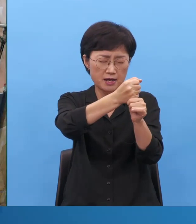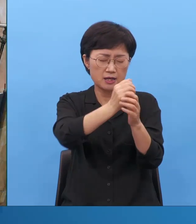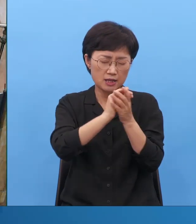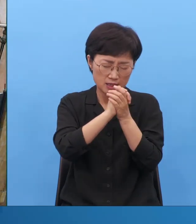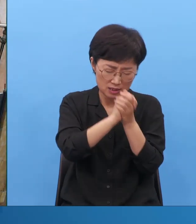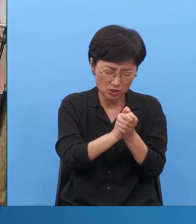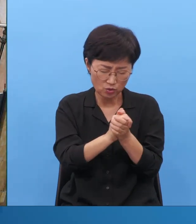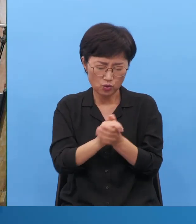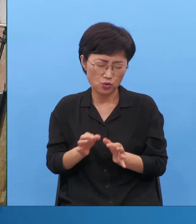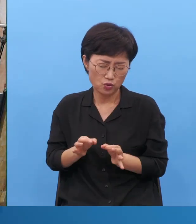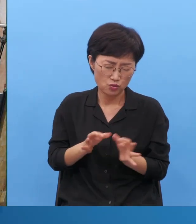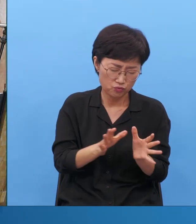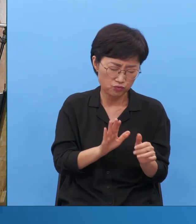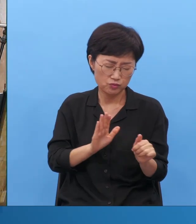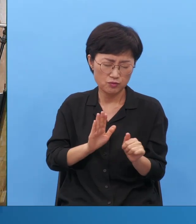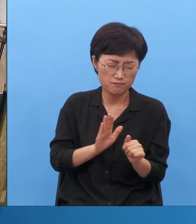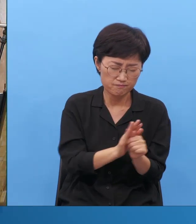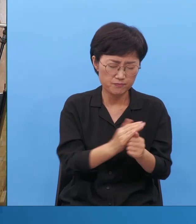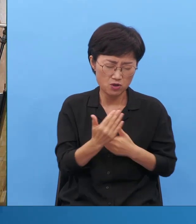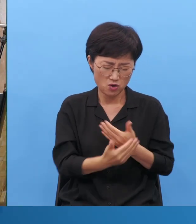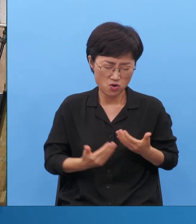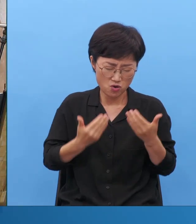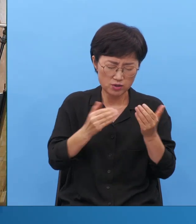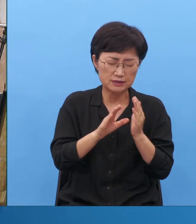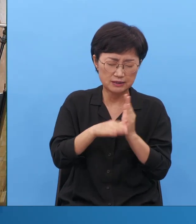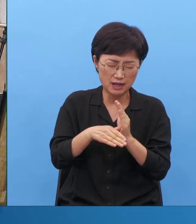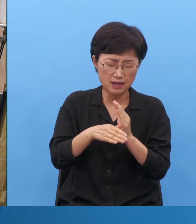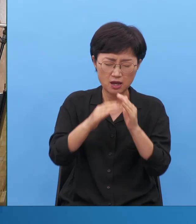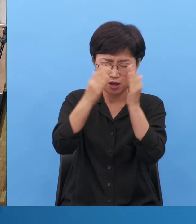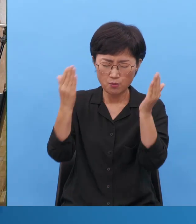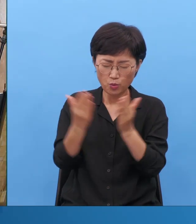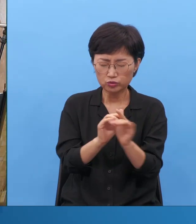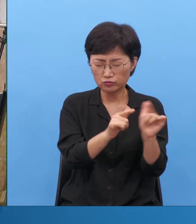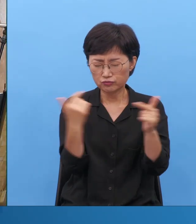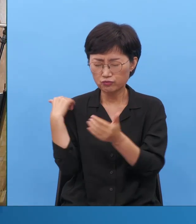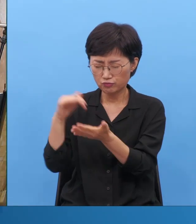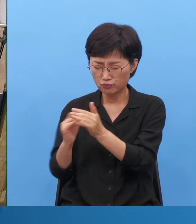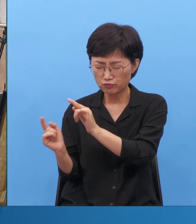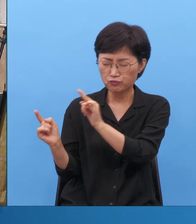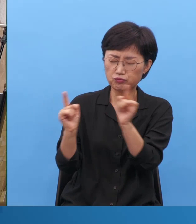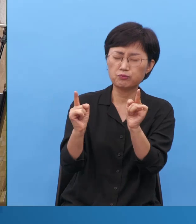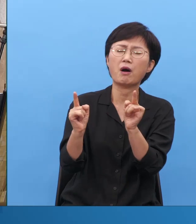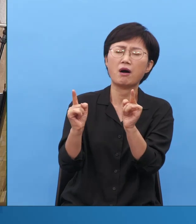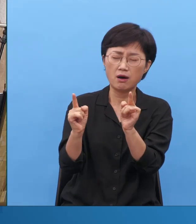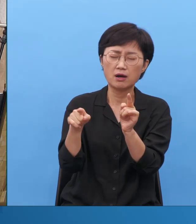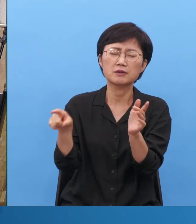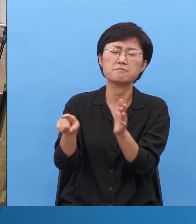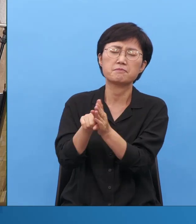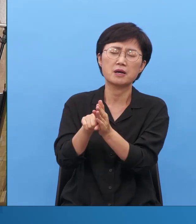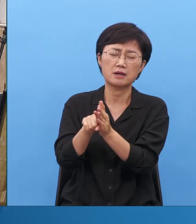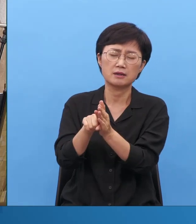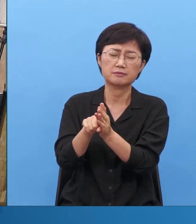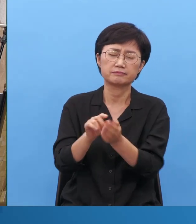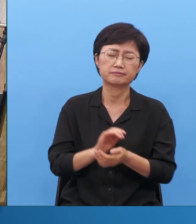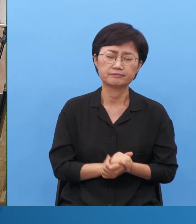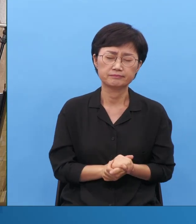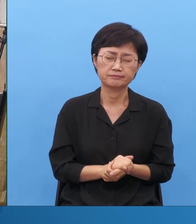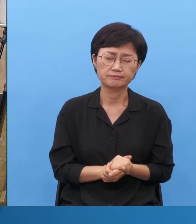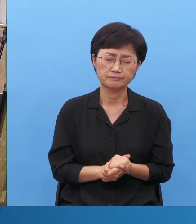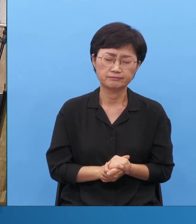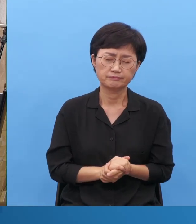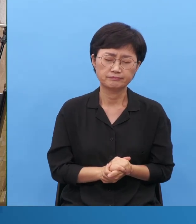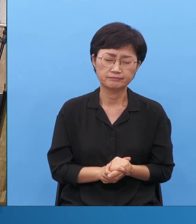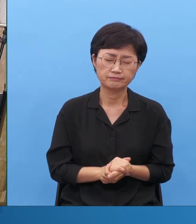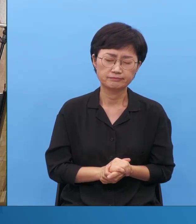to the covenant of the church constructions and allowing all the members to enjoy prayer and the answers that follow. May we all hold to the covenant